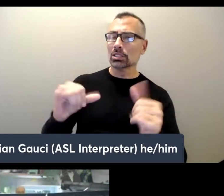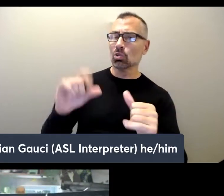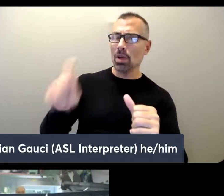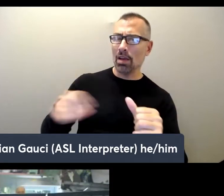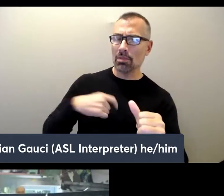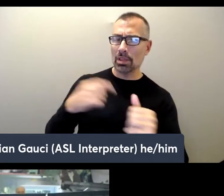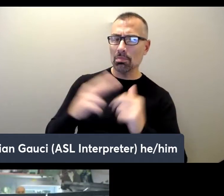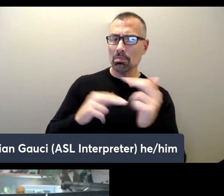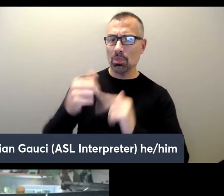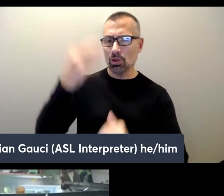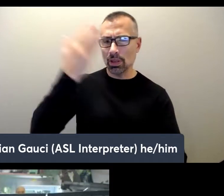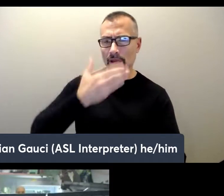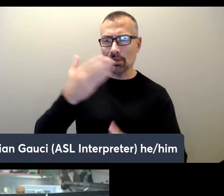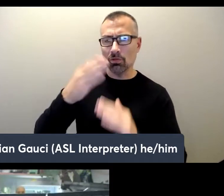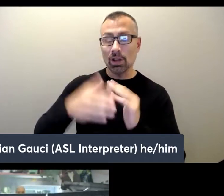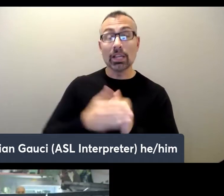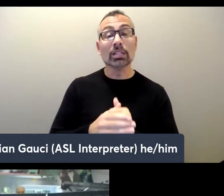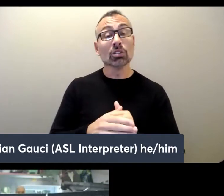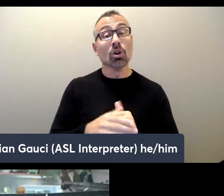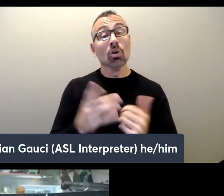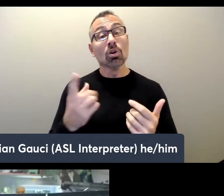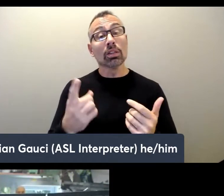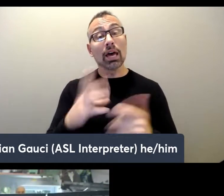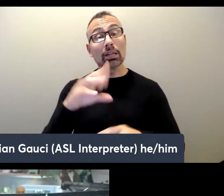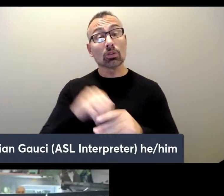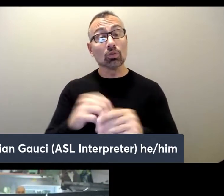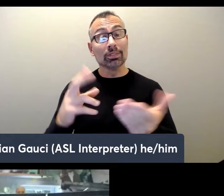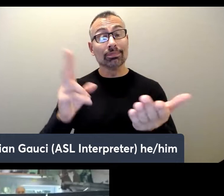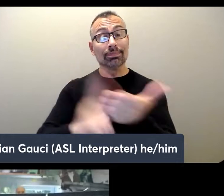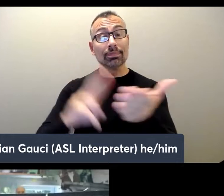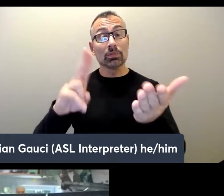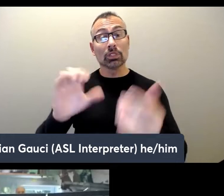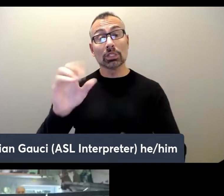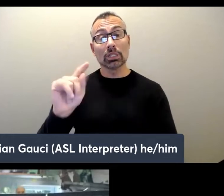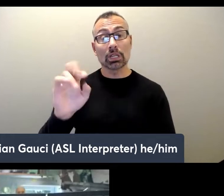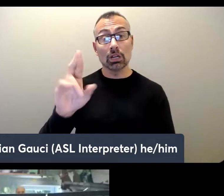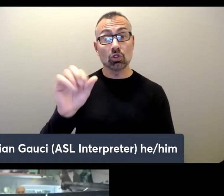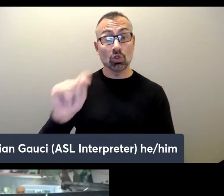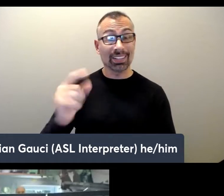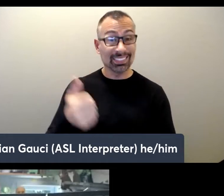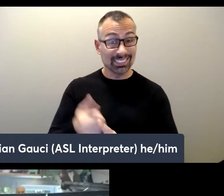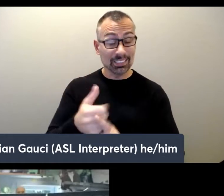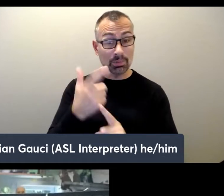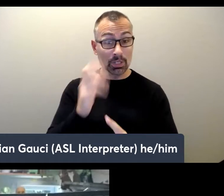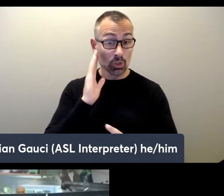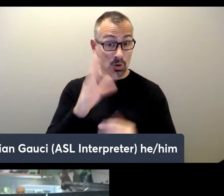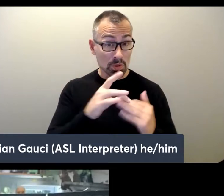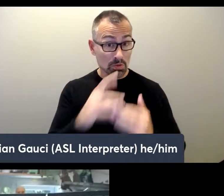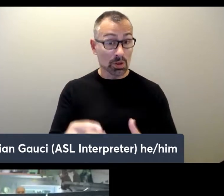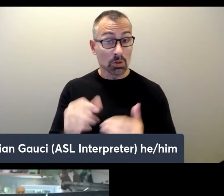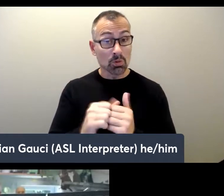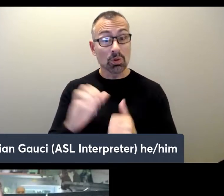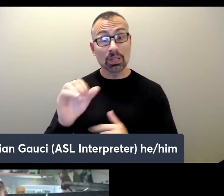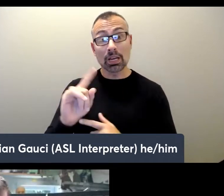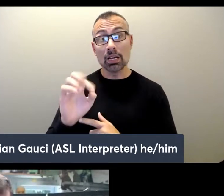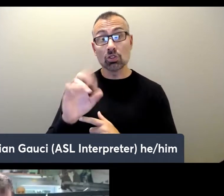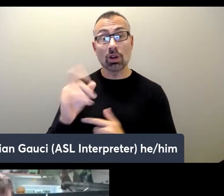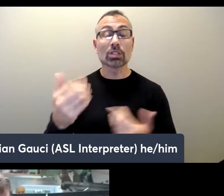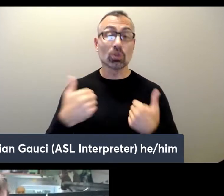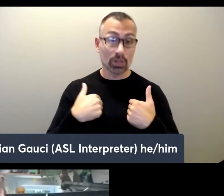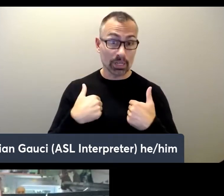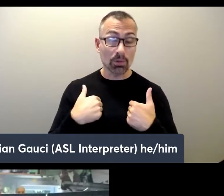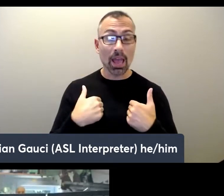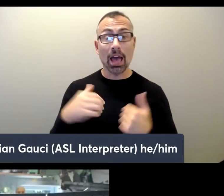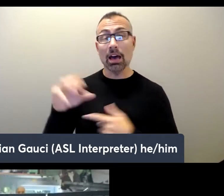front end in some cases also the contract itself, because in some cases you will be directly with a contract. So some of those tools, again, Moralis, a great